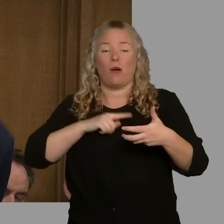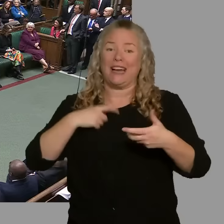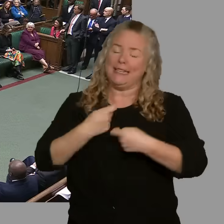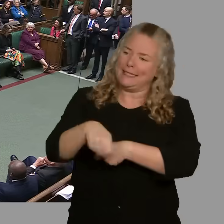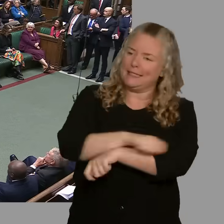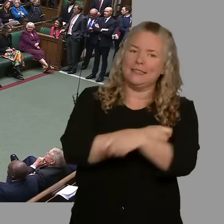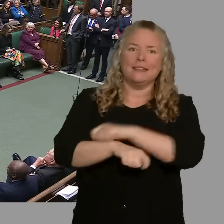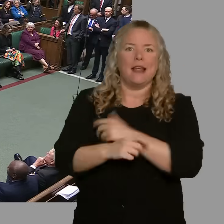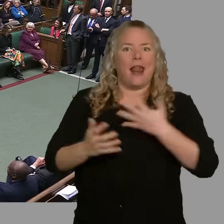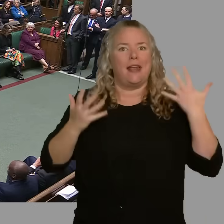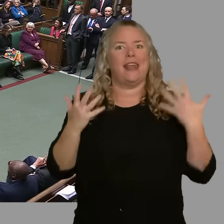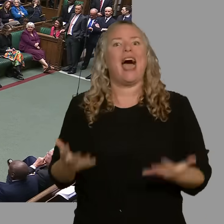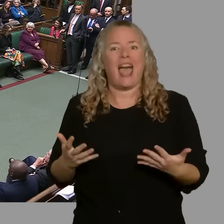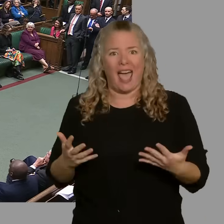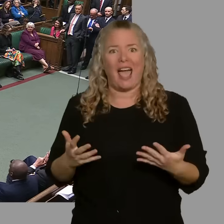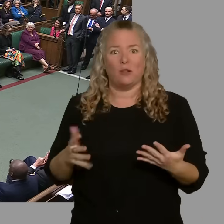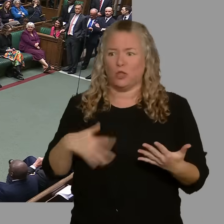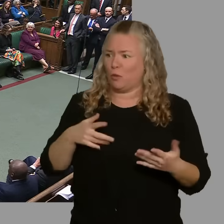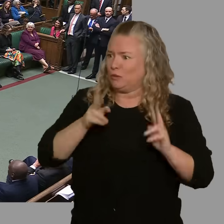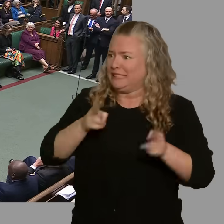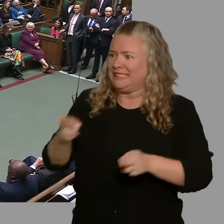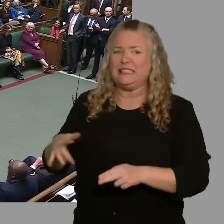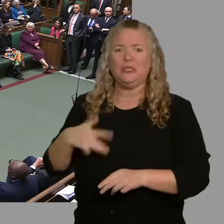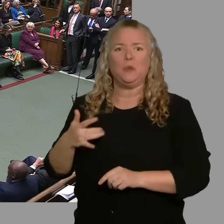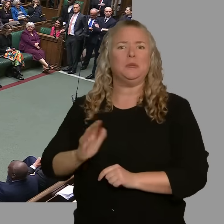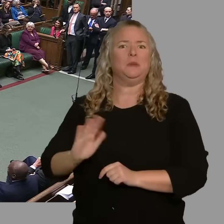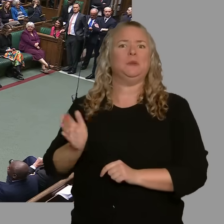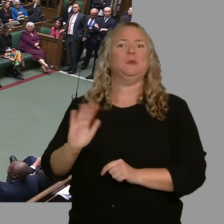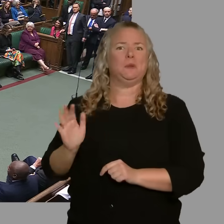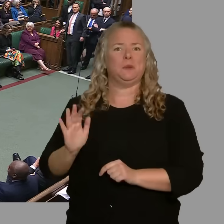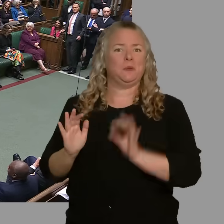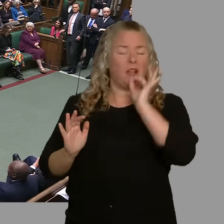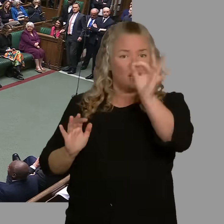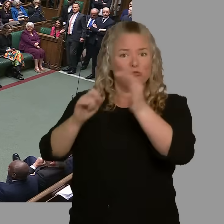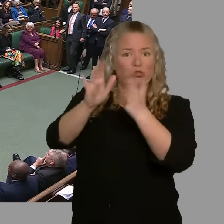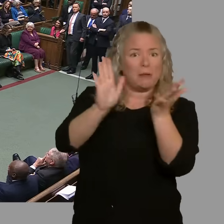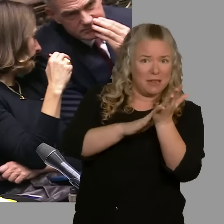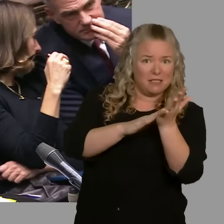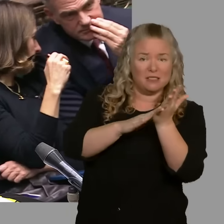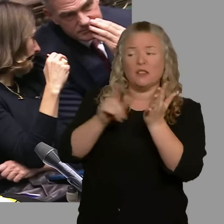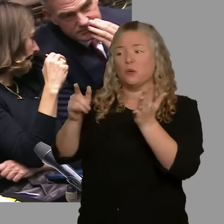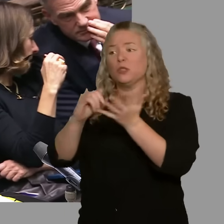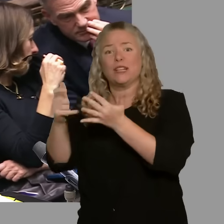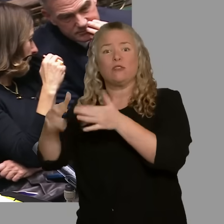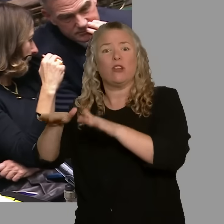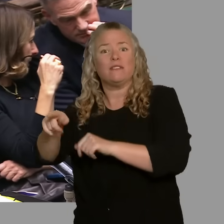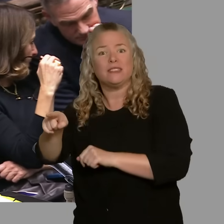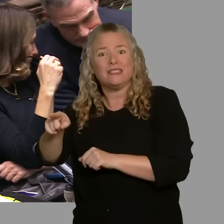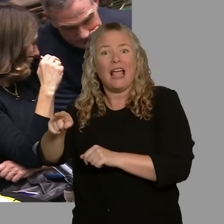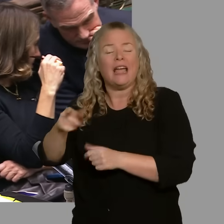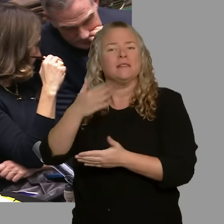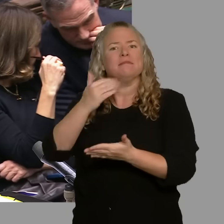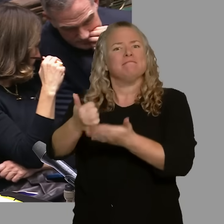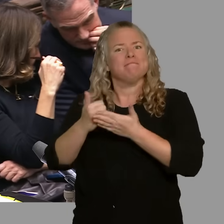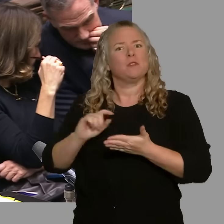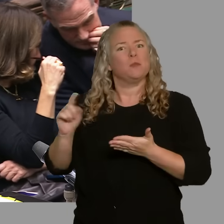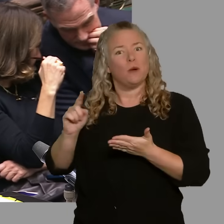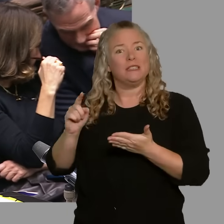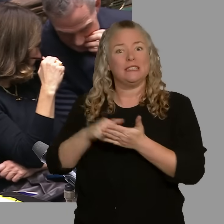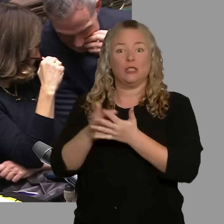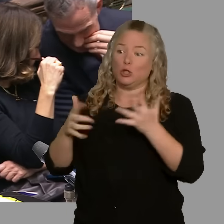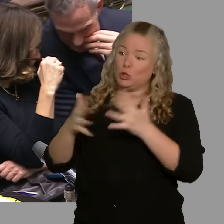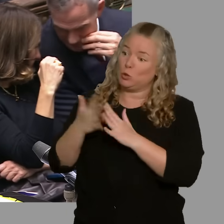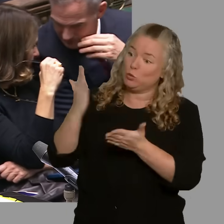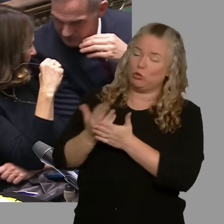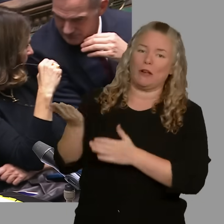Tuve? Well, I thank him for his question, and he will have heard my response to my honourable friend a moment ago. And can I say